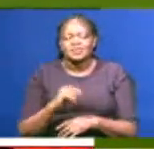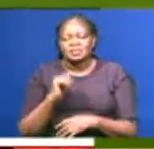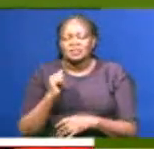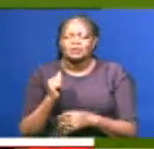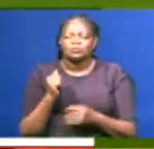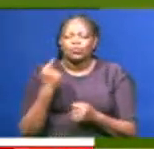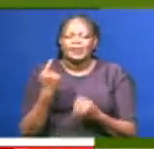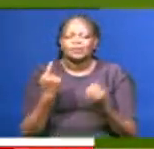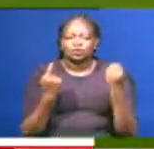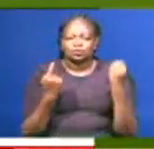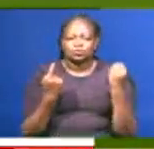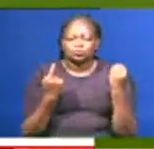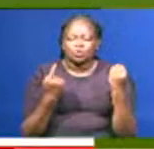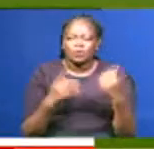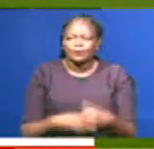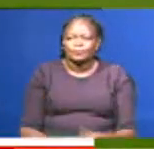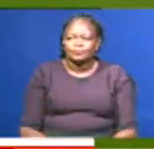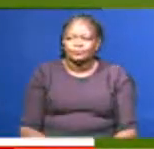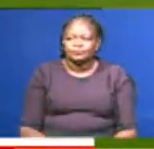1-0.